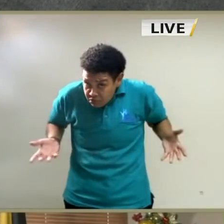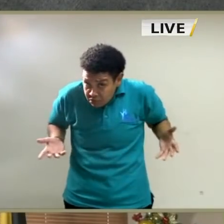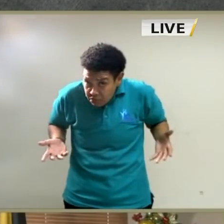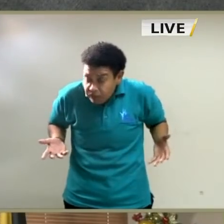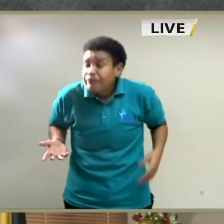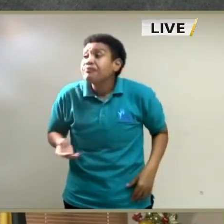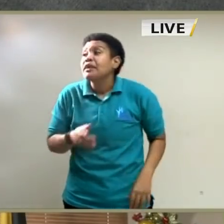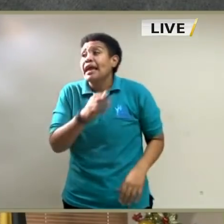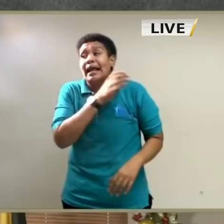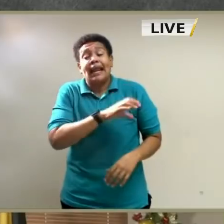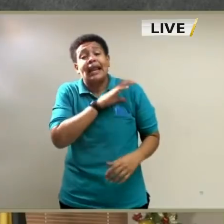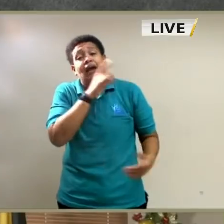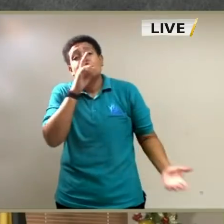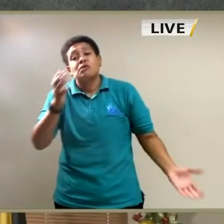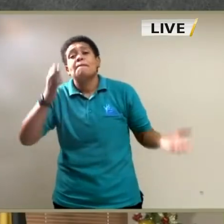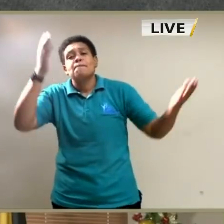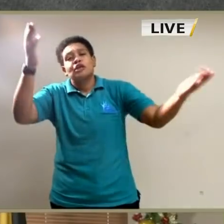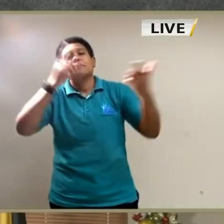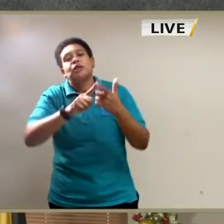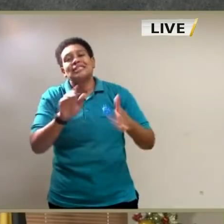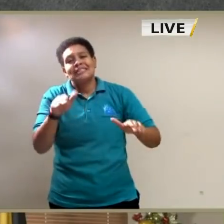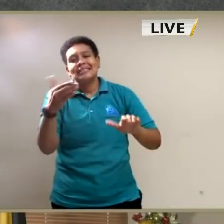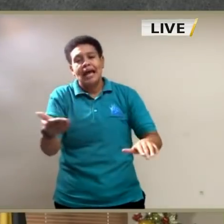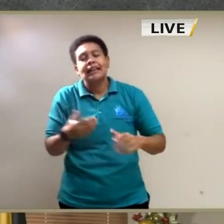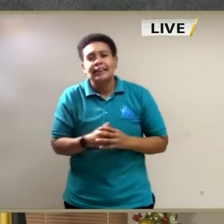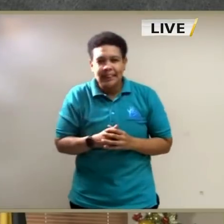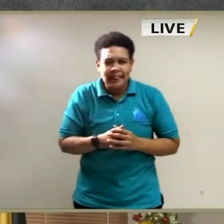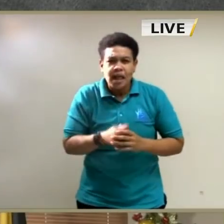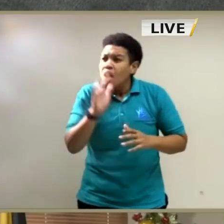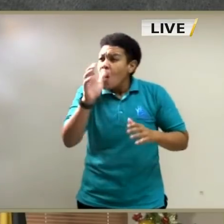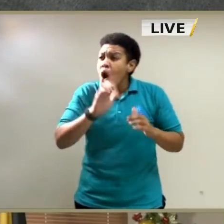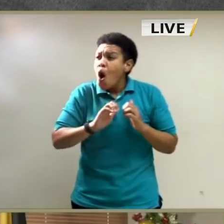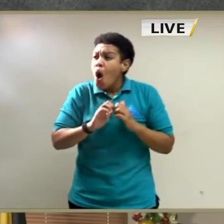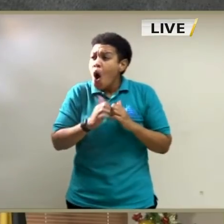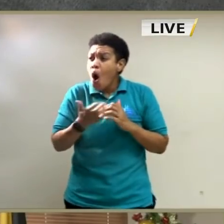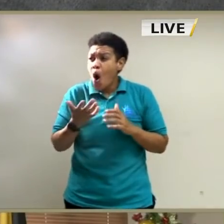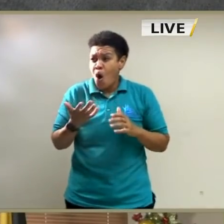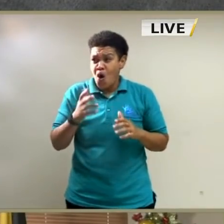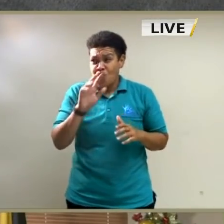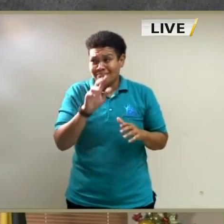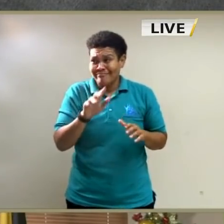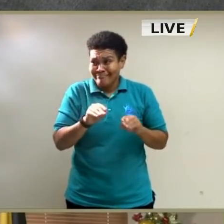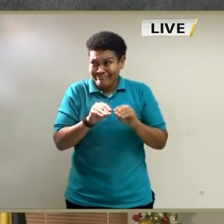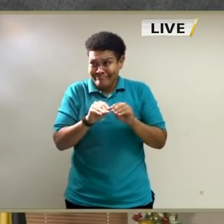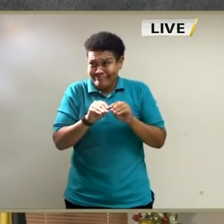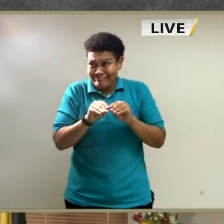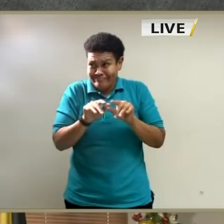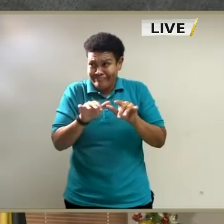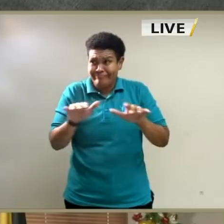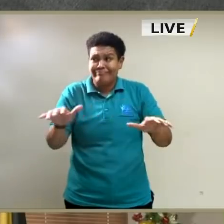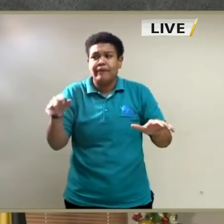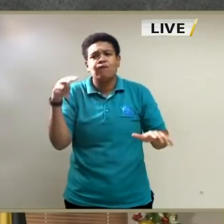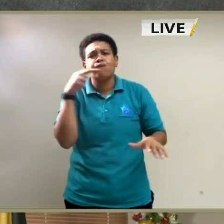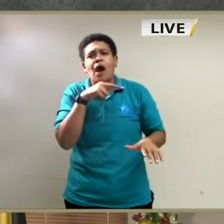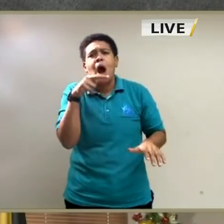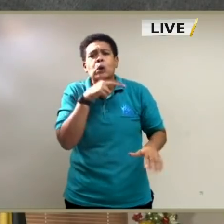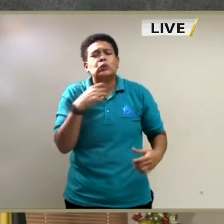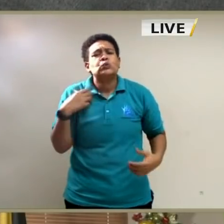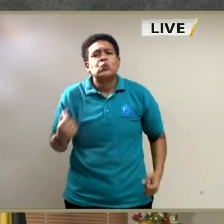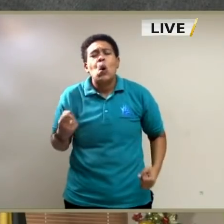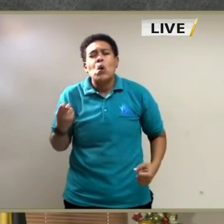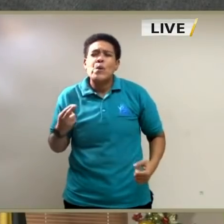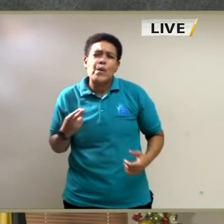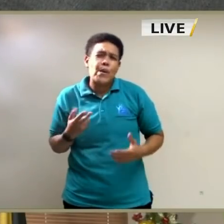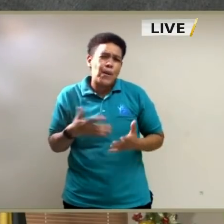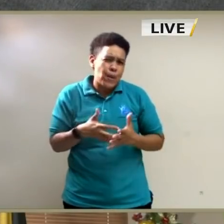clinical presentation, and death, how virulent the variant is compared to the other variants,